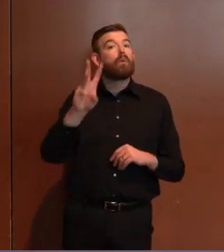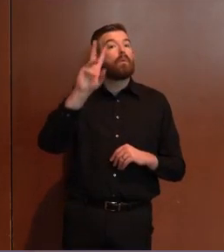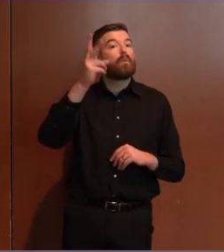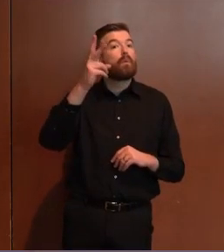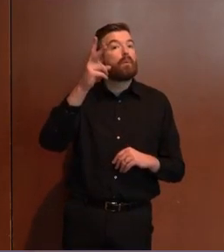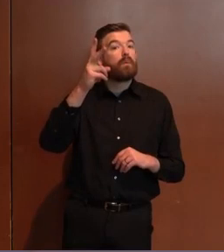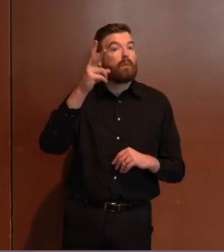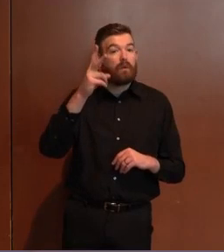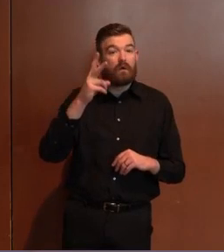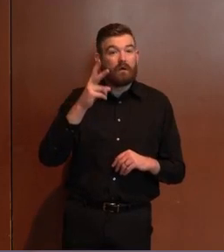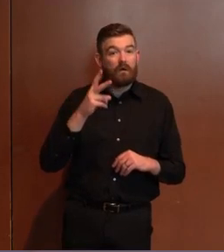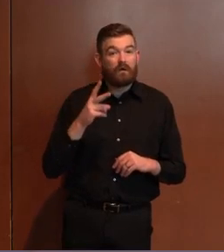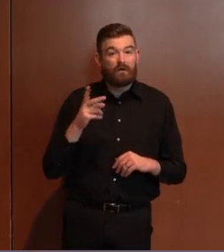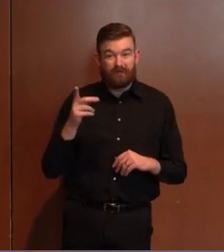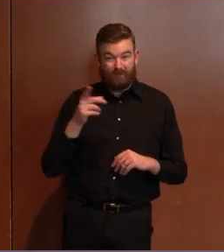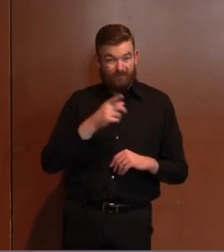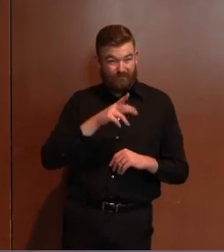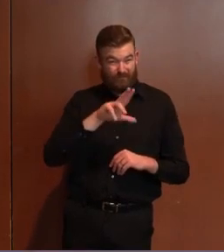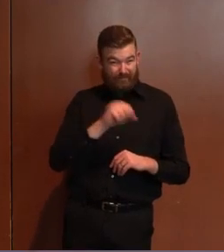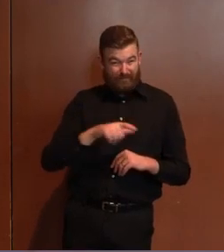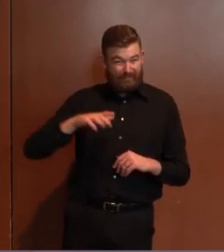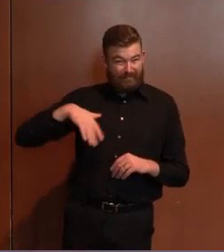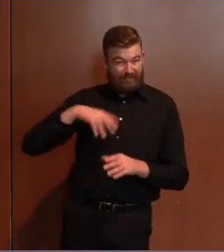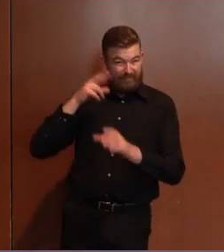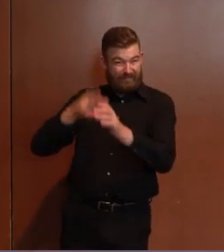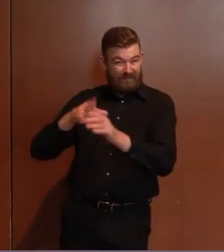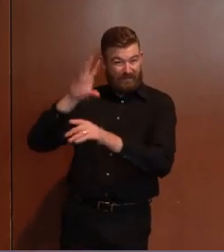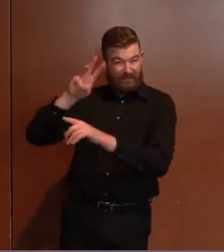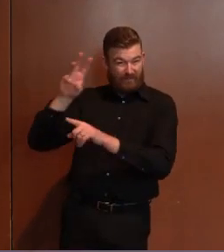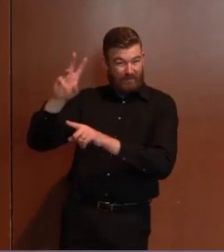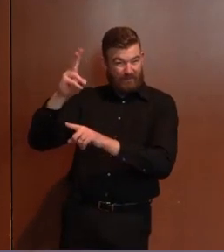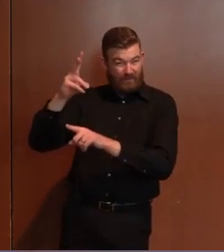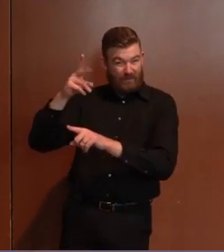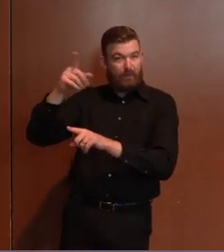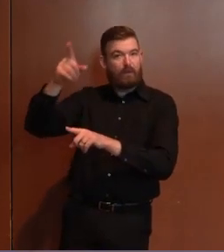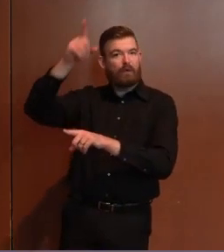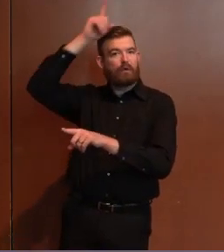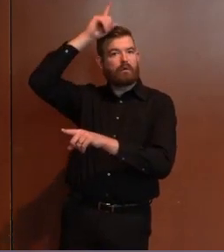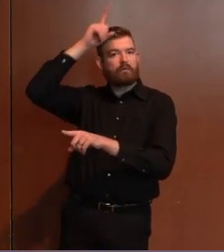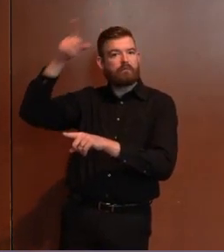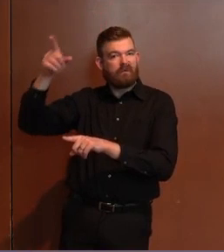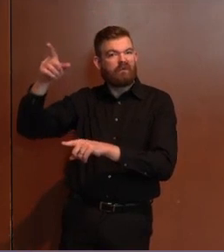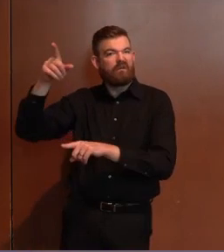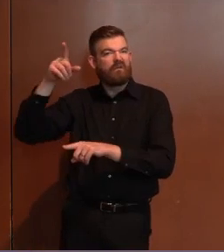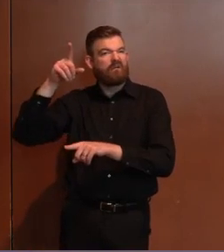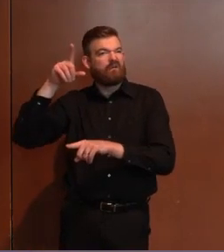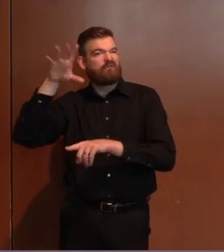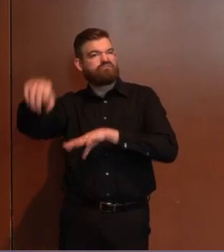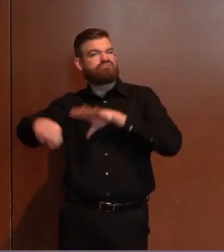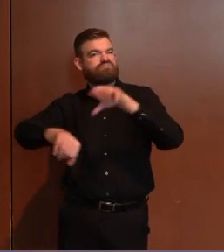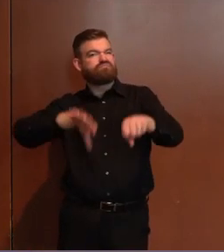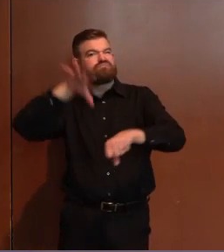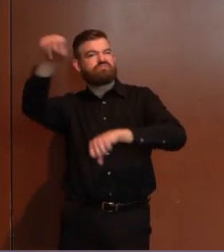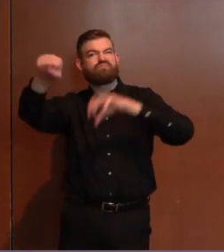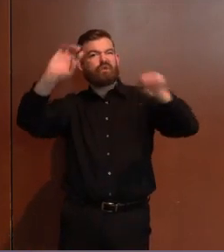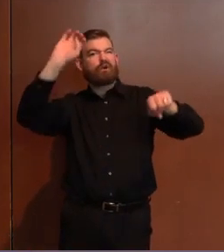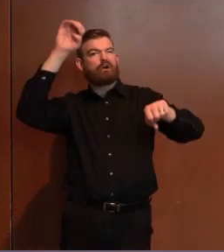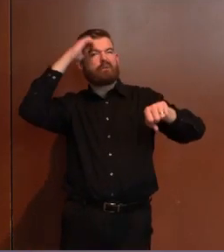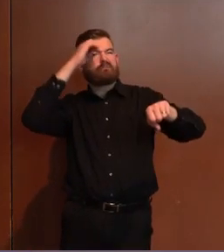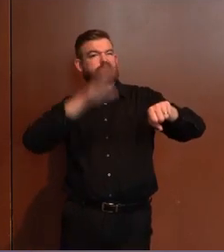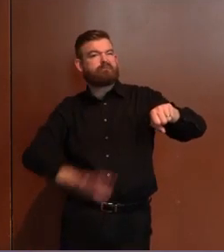war, with the Germans having basically conquered the entirety of the continent, including